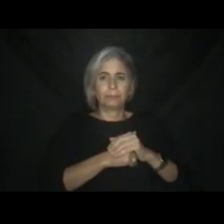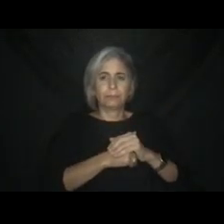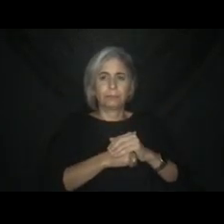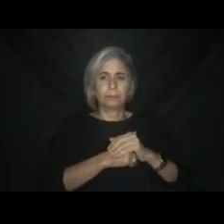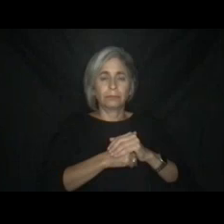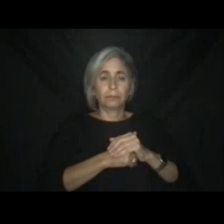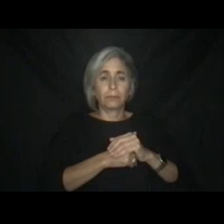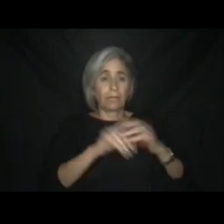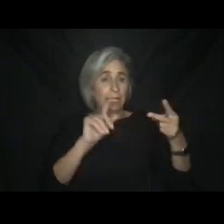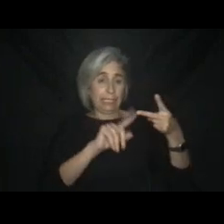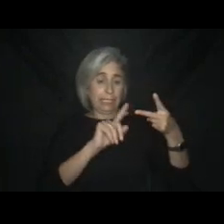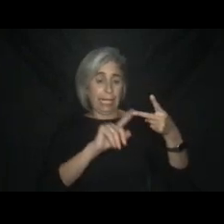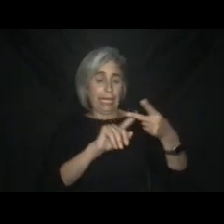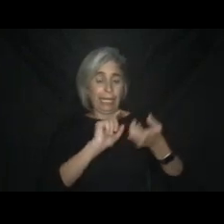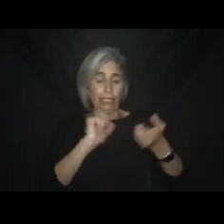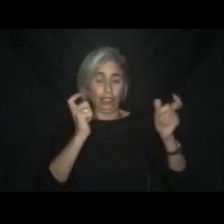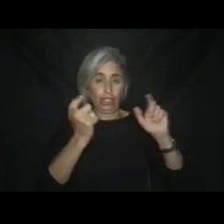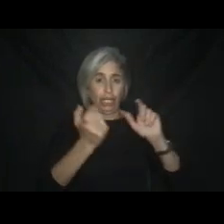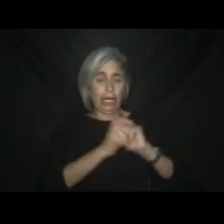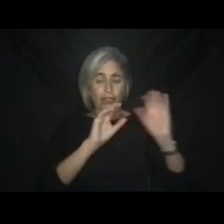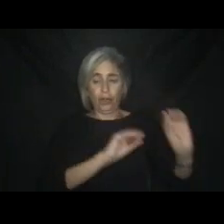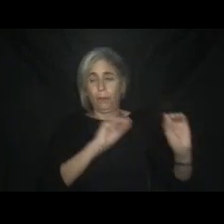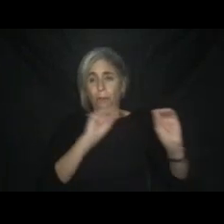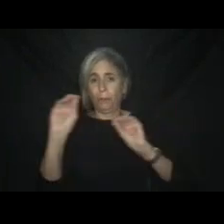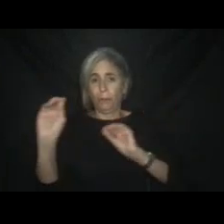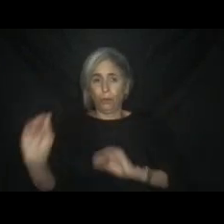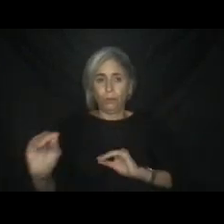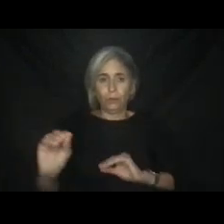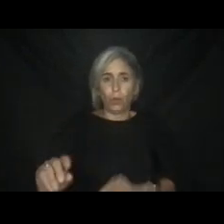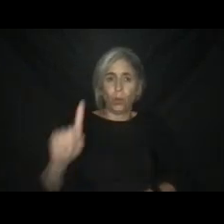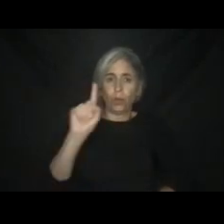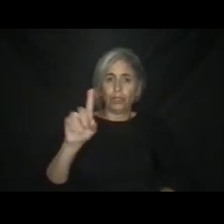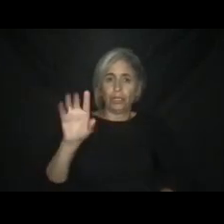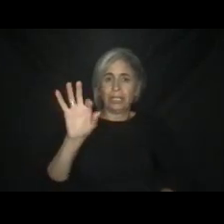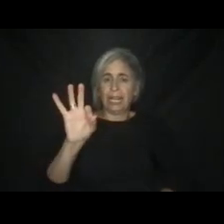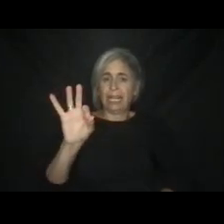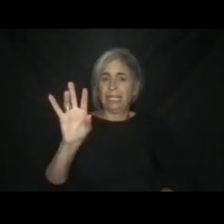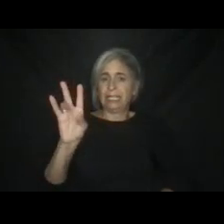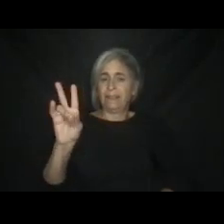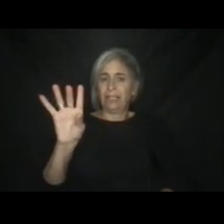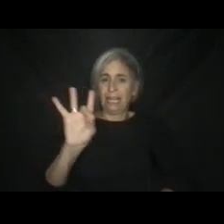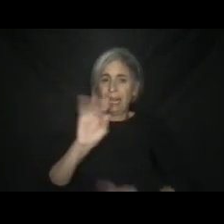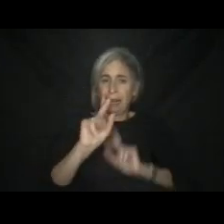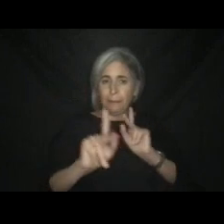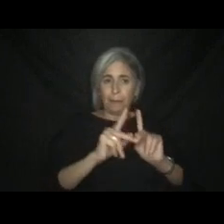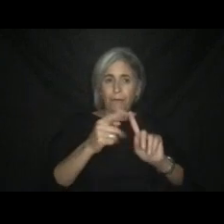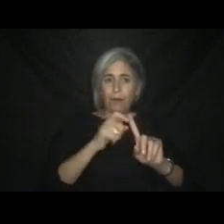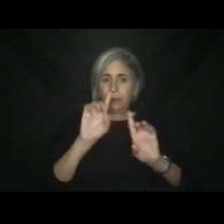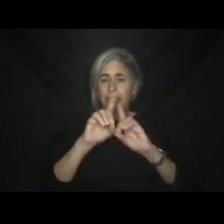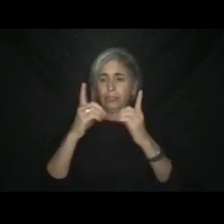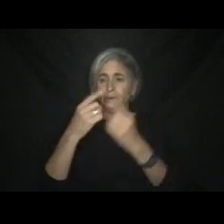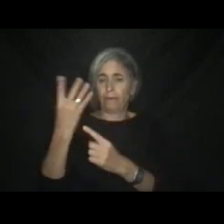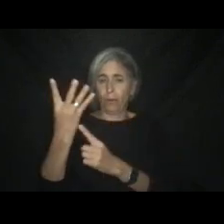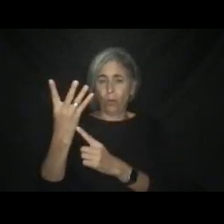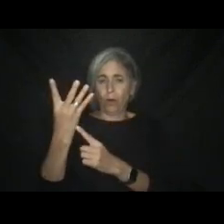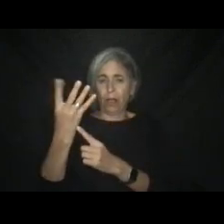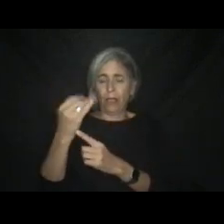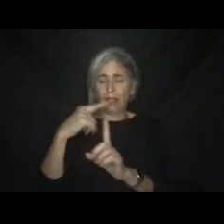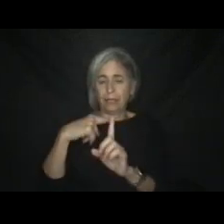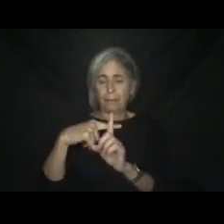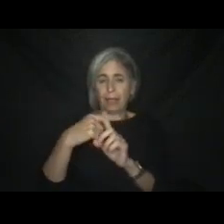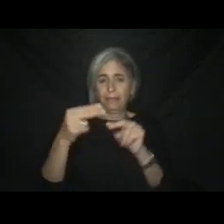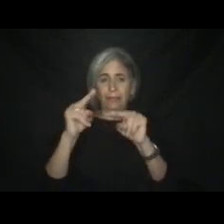The second change moves 1,978 residents from District 1 to District 4. So this represents a net positive